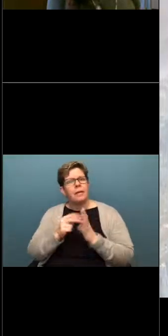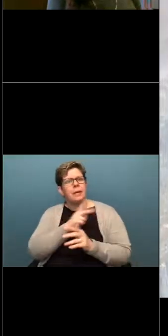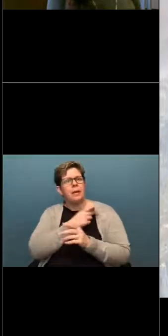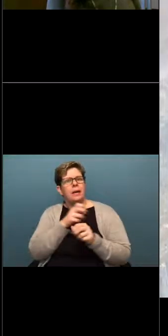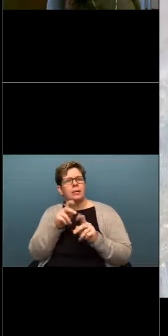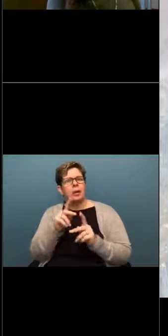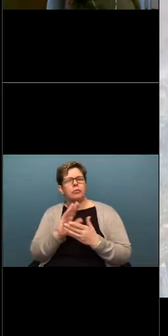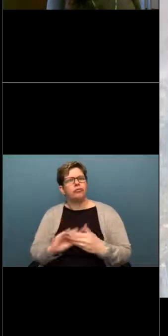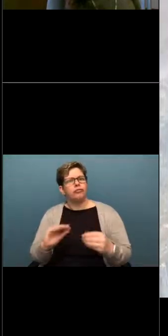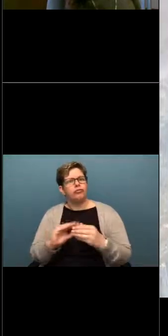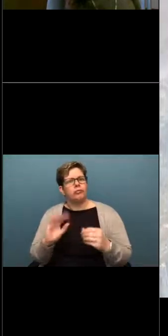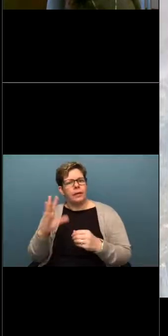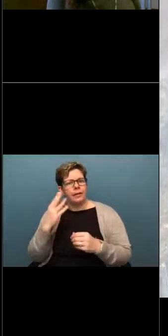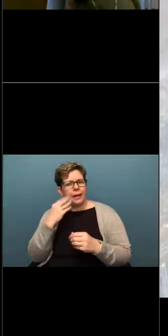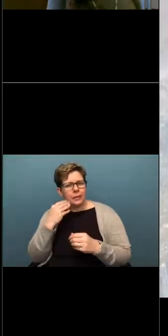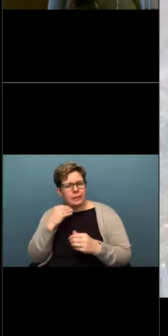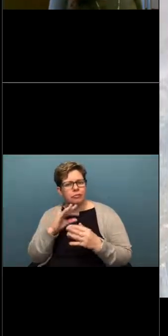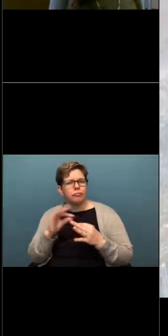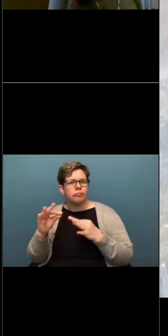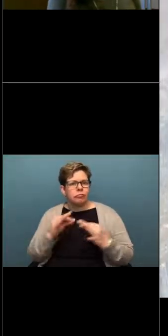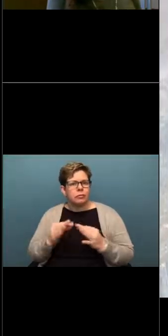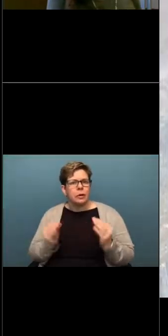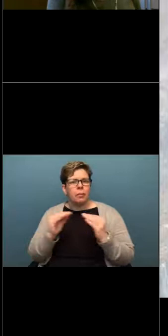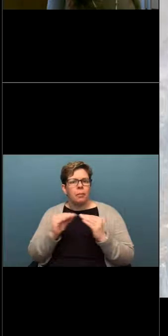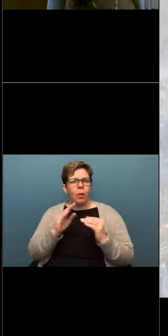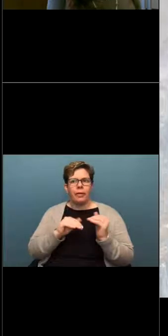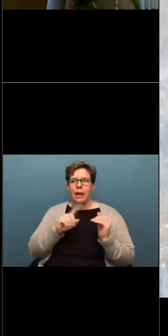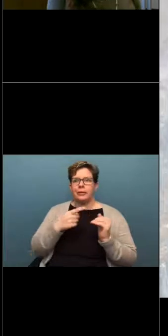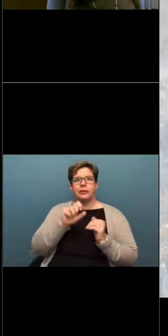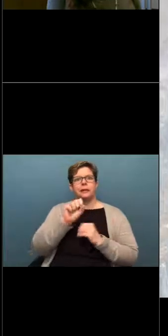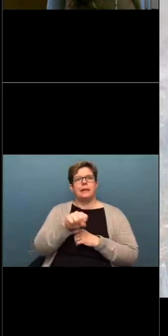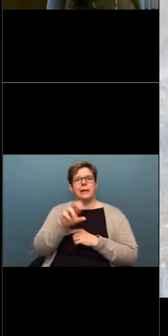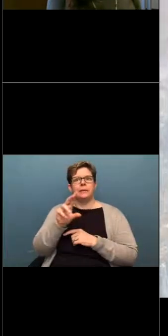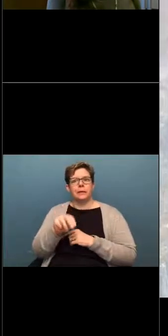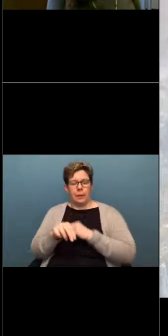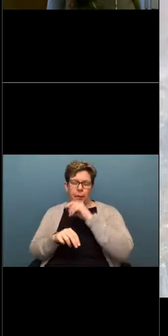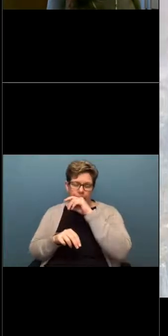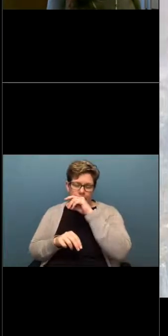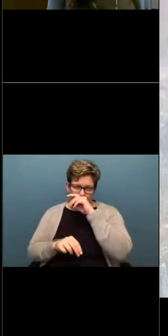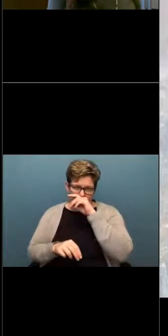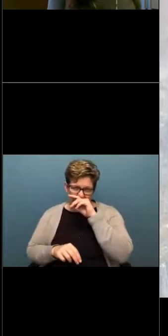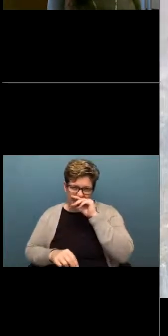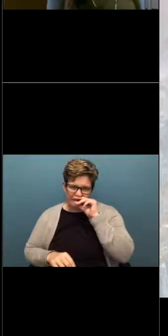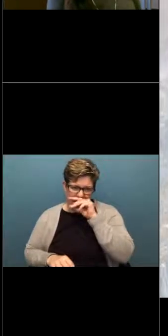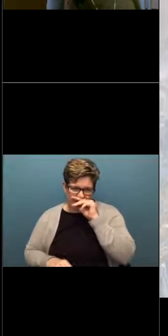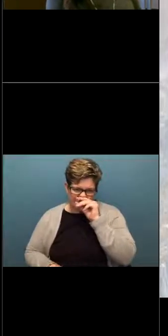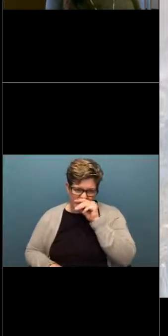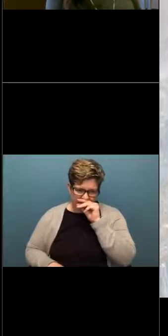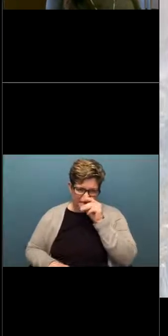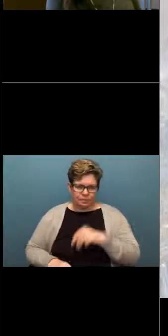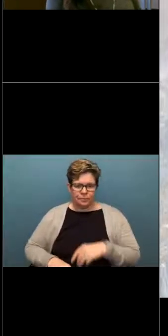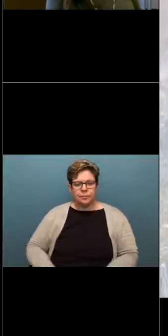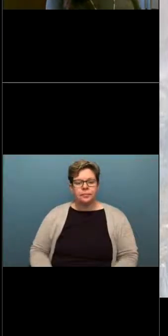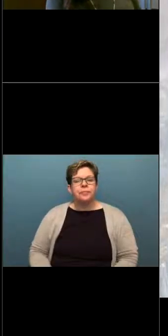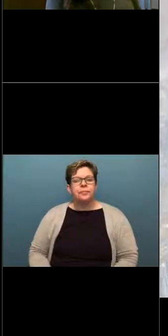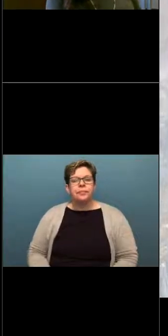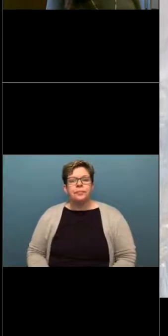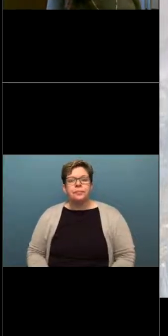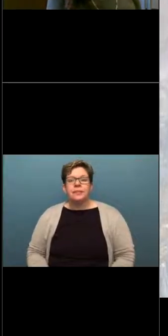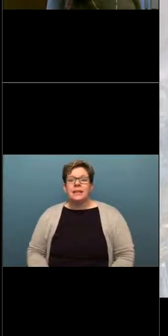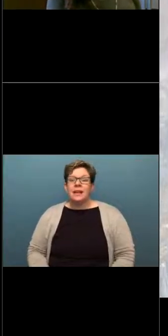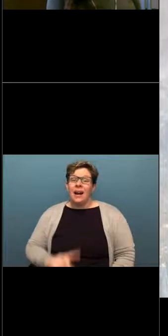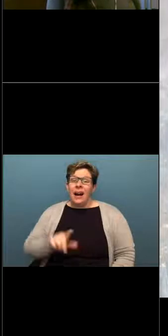information about what they might be experiencing rather than just a simple yes or no to a question. Another poor communication